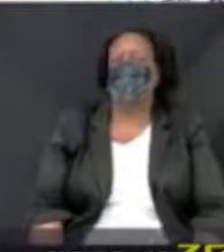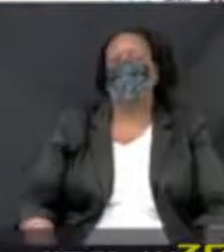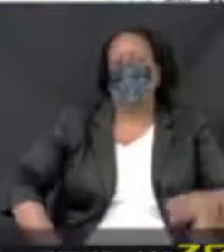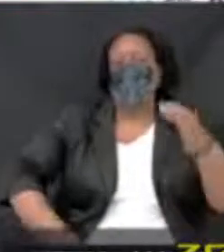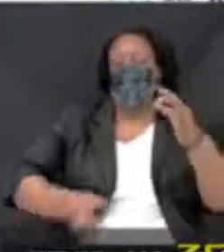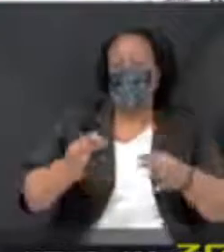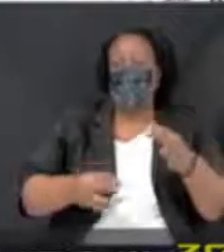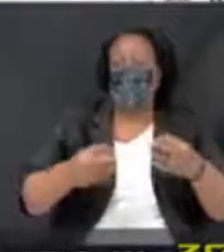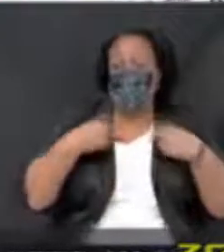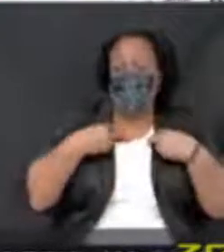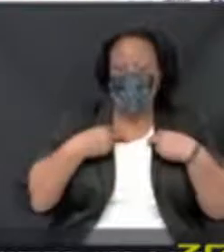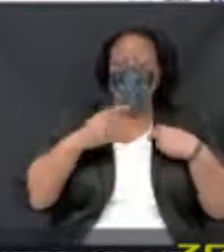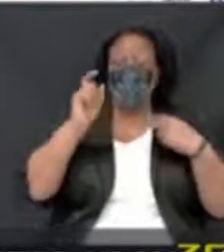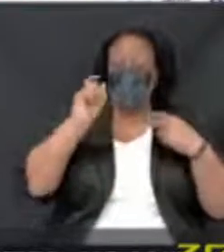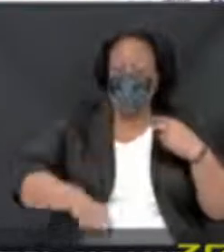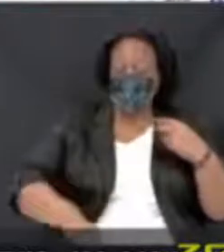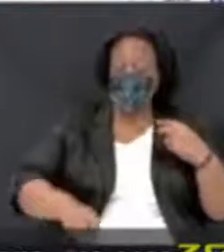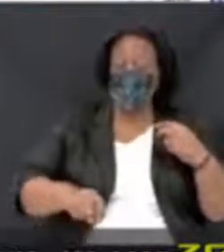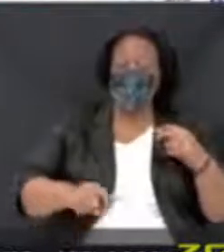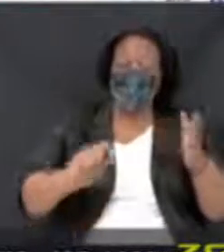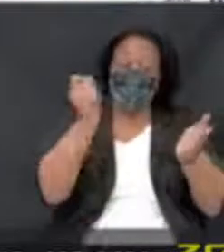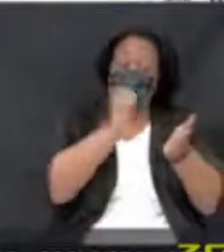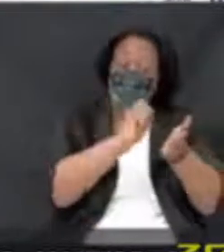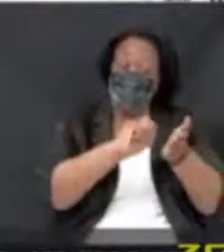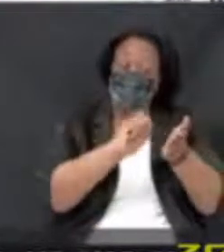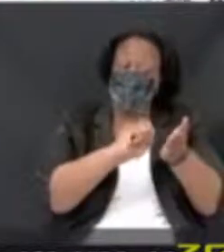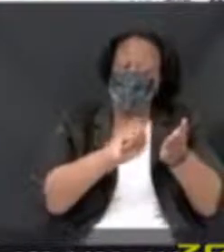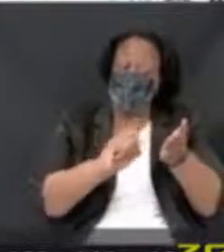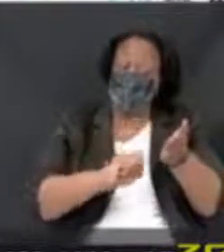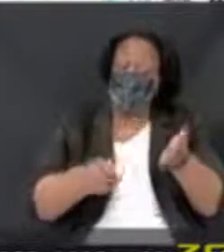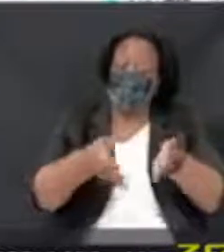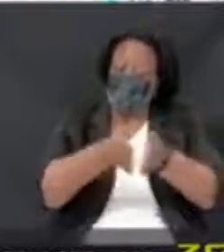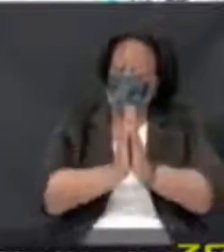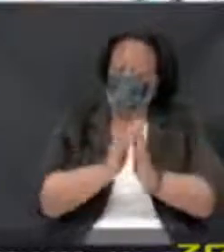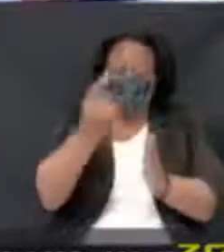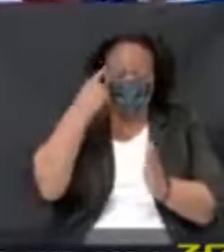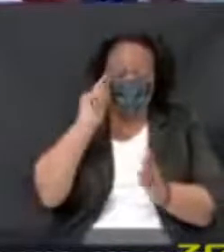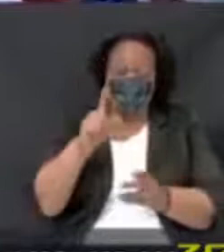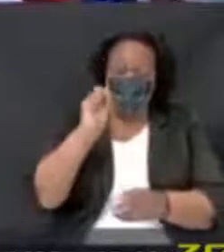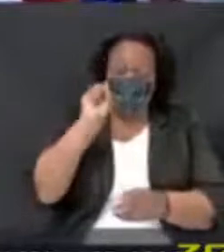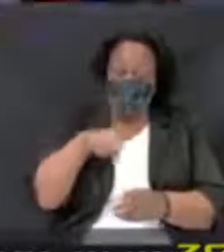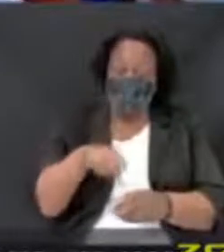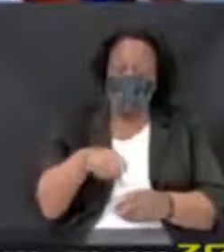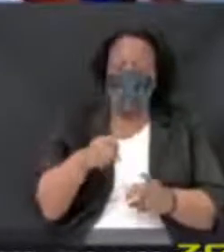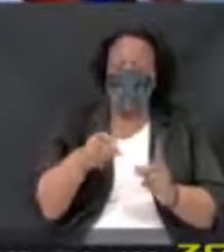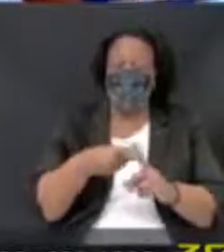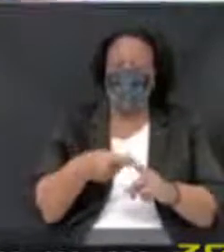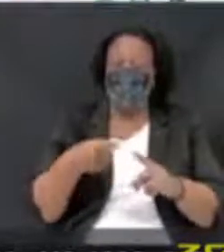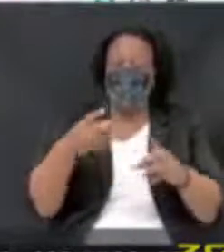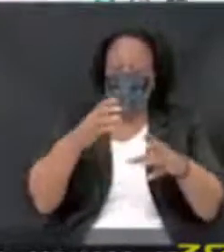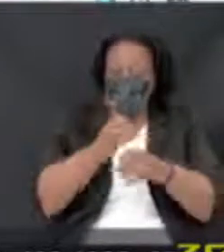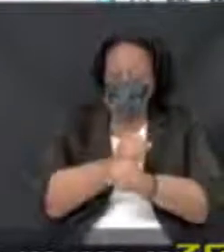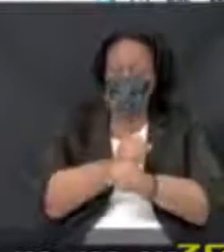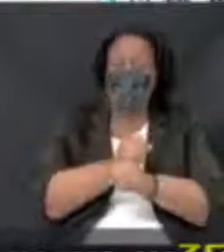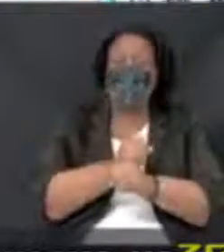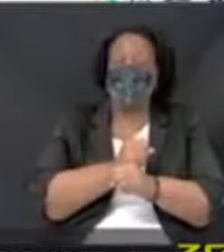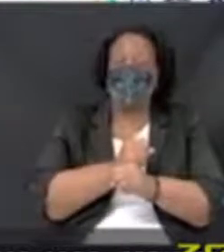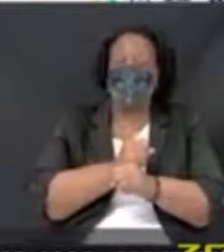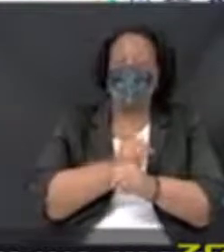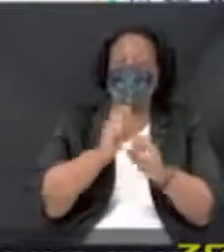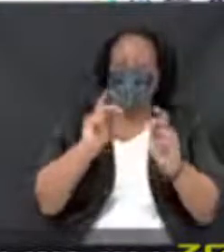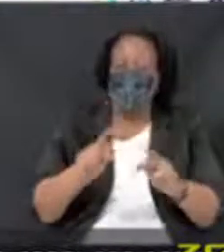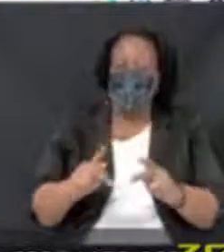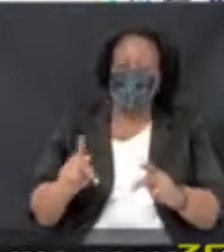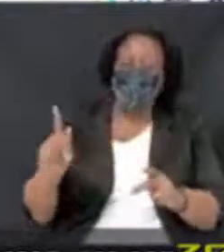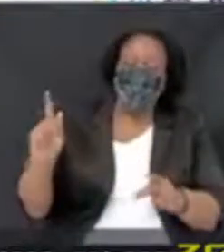through the appropriate authorities on St. Kitts, and once they have been recognized as an Airbnb and they want to